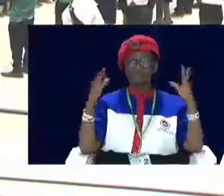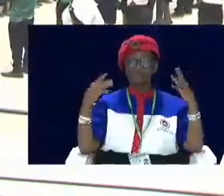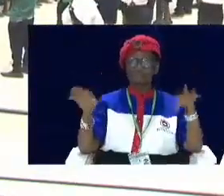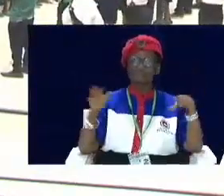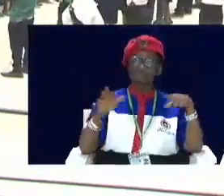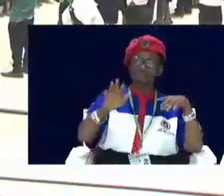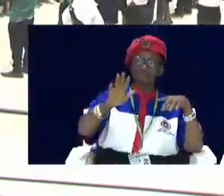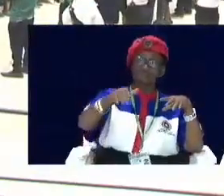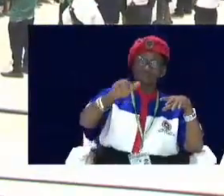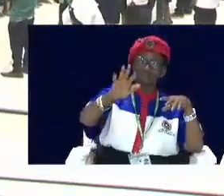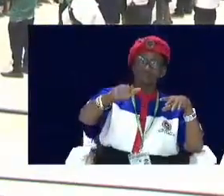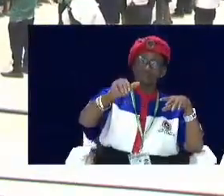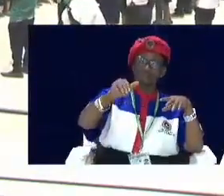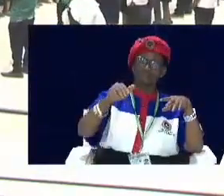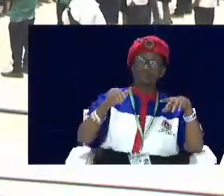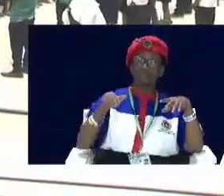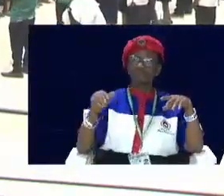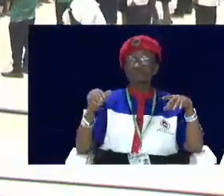15.